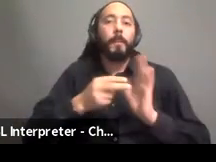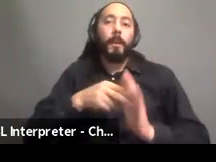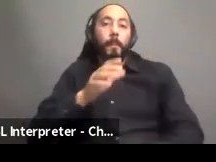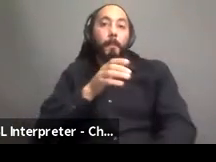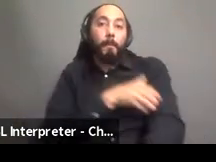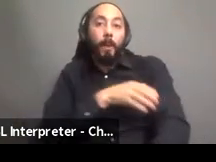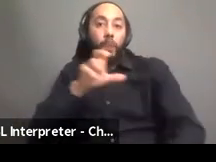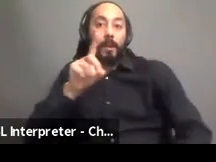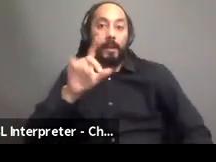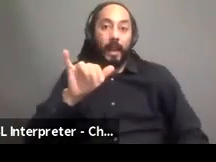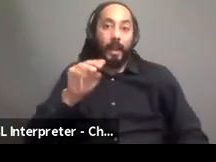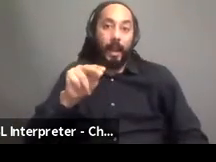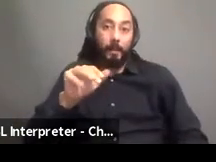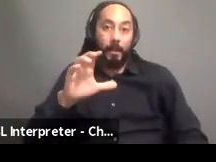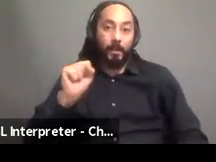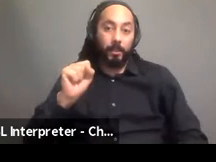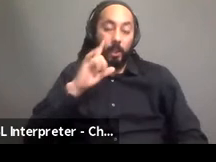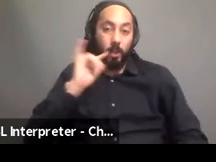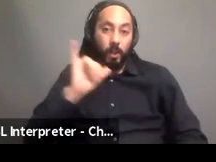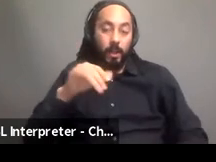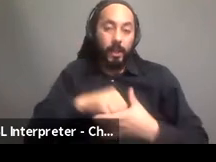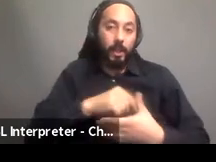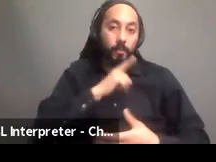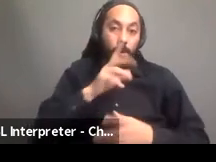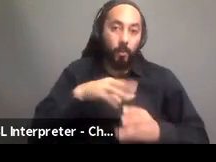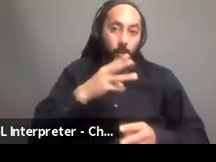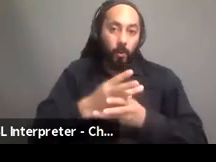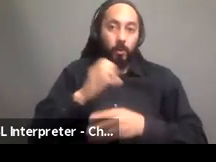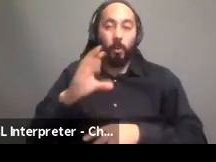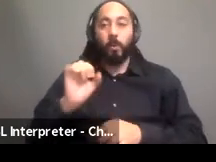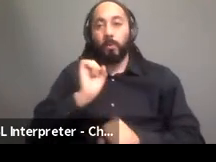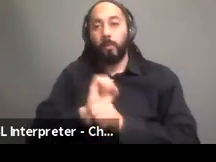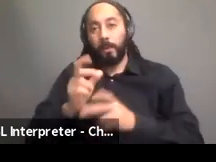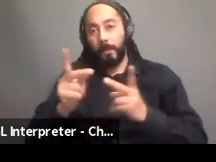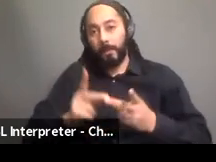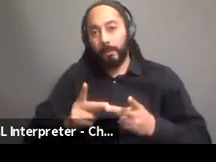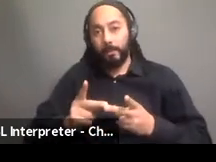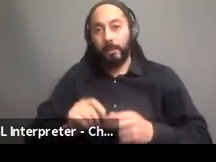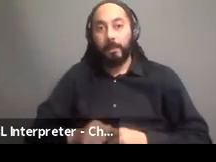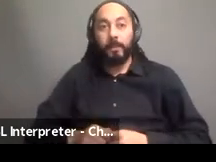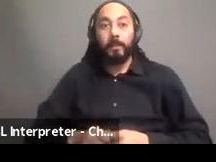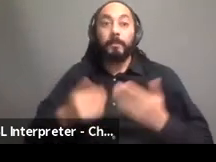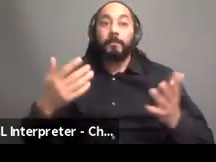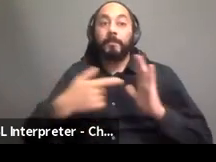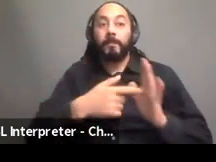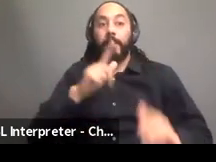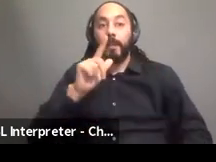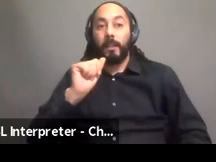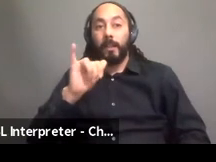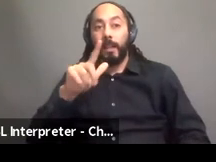actually look like in the real world or the workplace, right? So meet Layla. What impacts